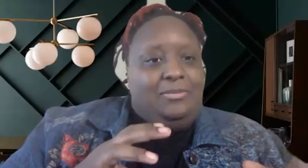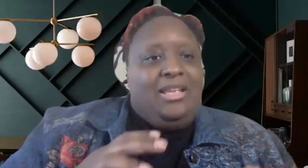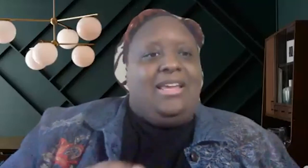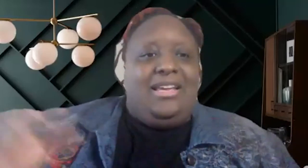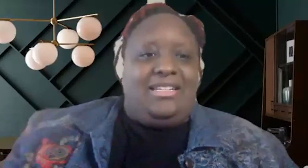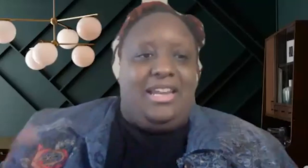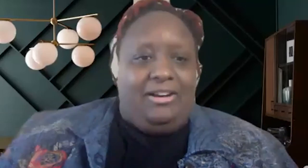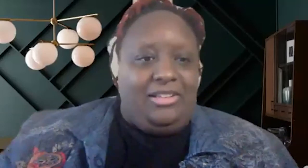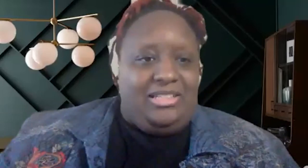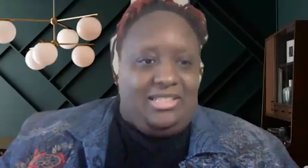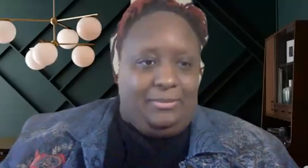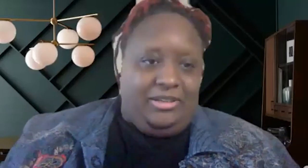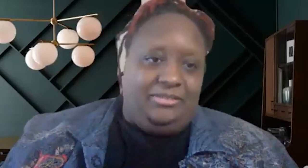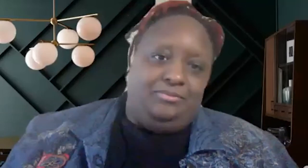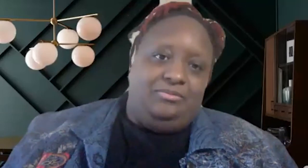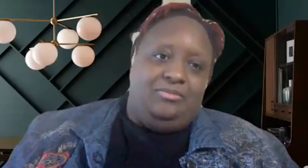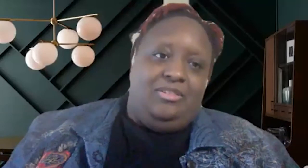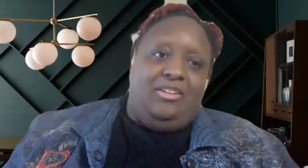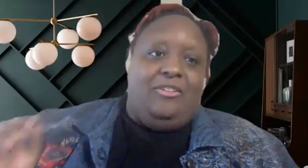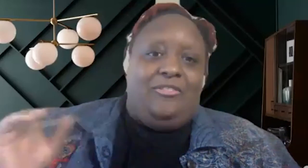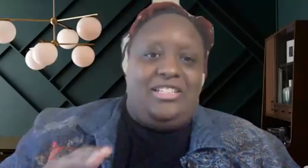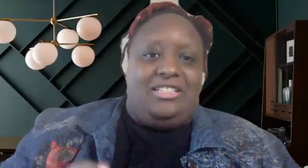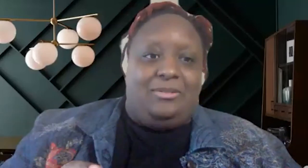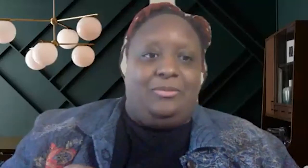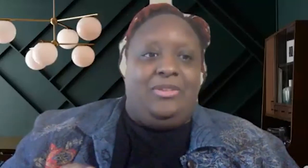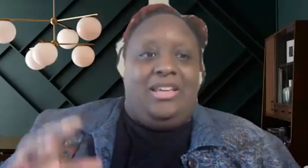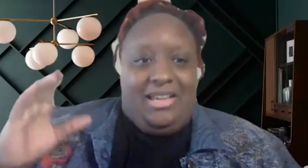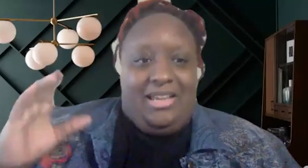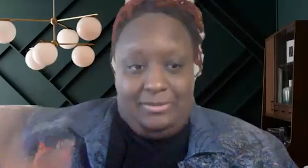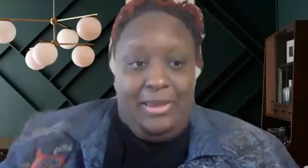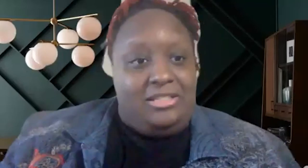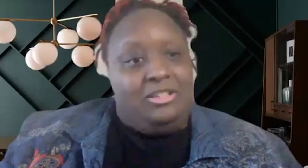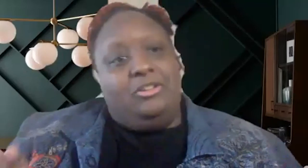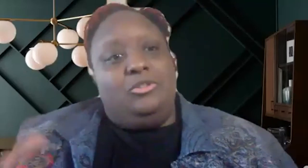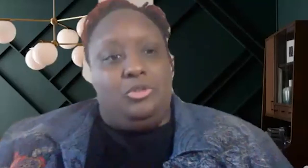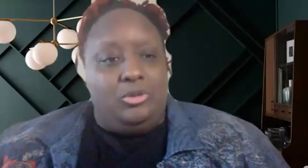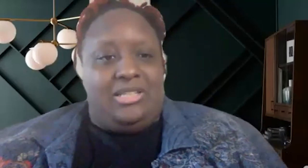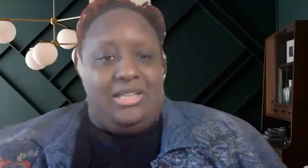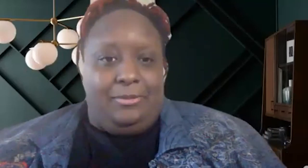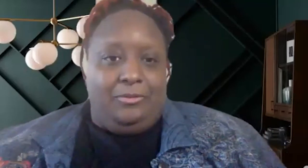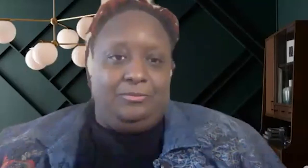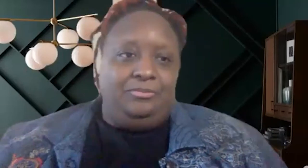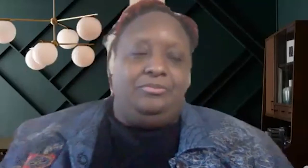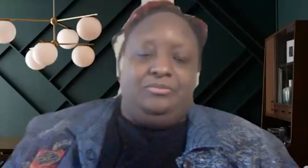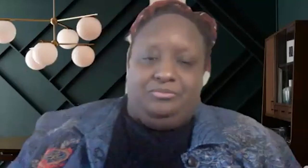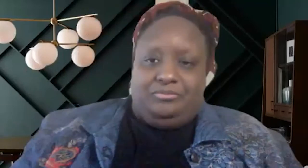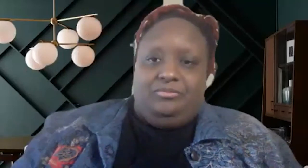racism is inherently disabling. Racism is meant to disable.